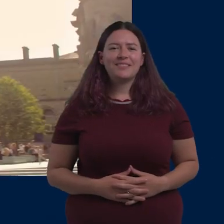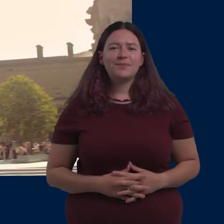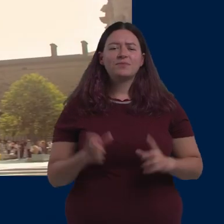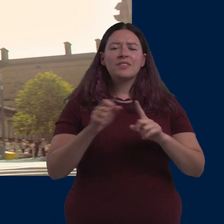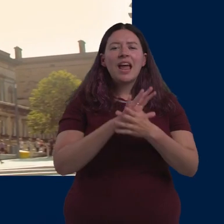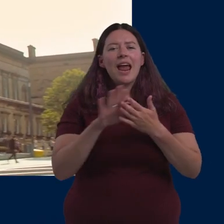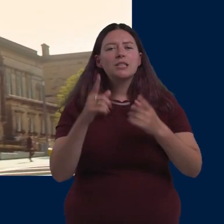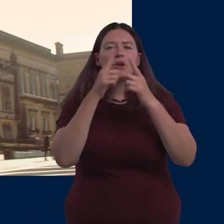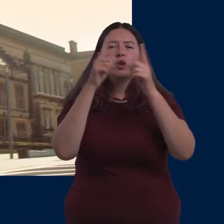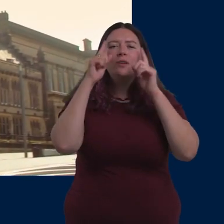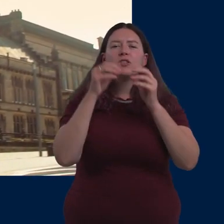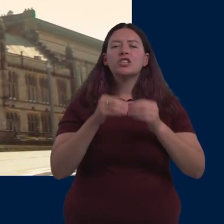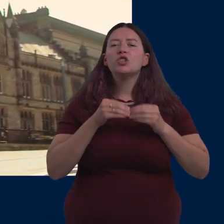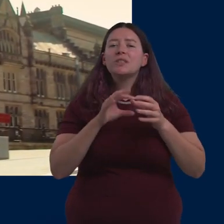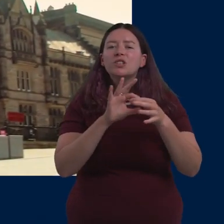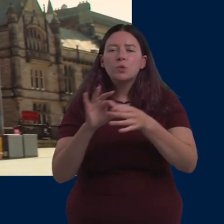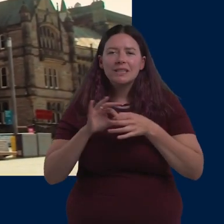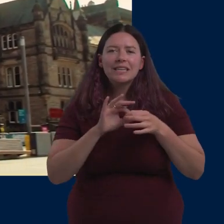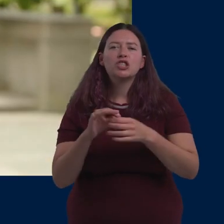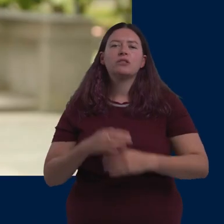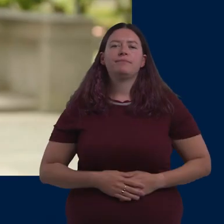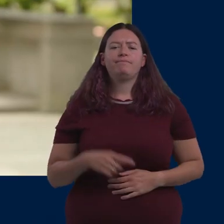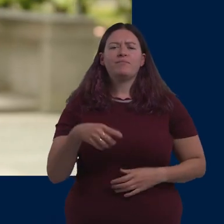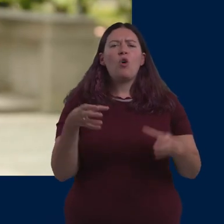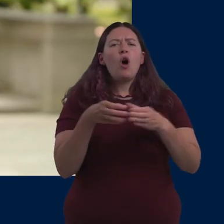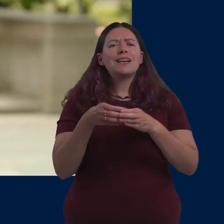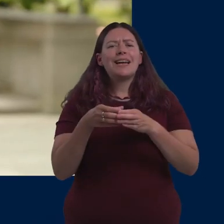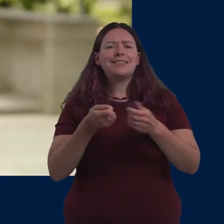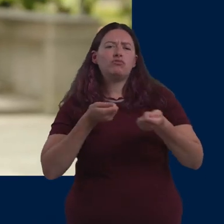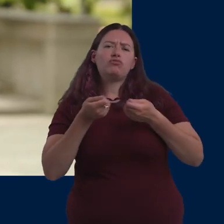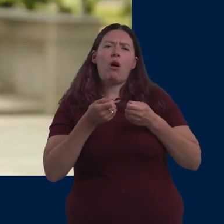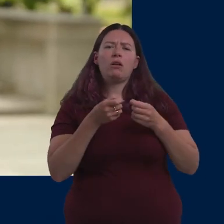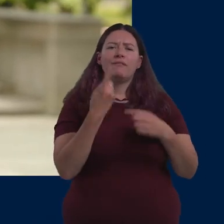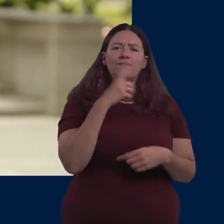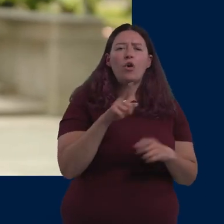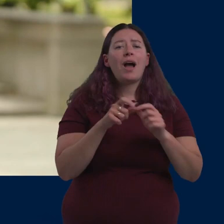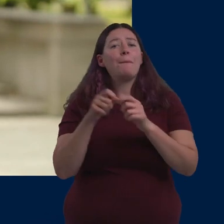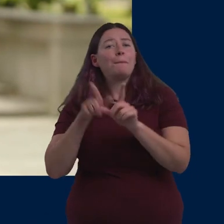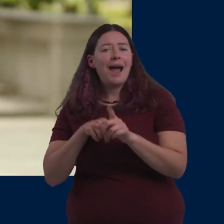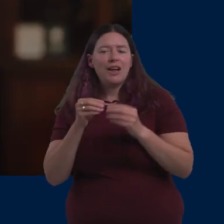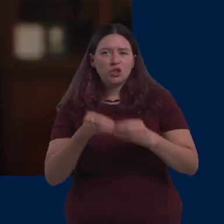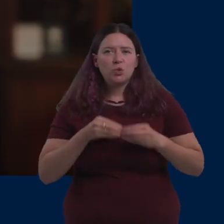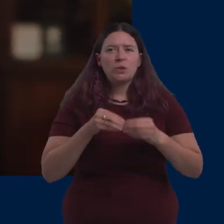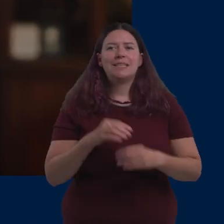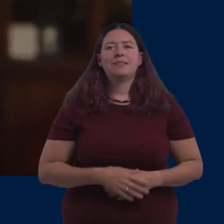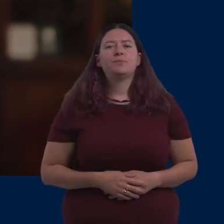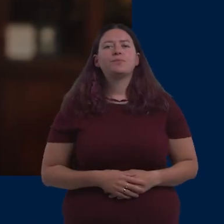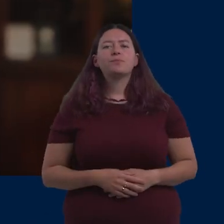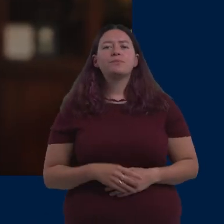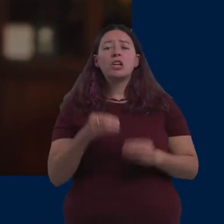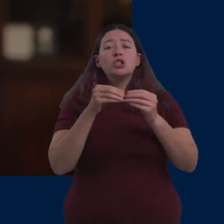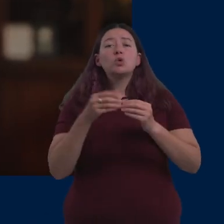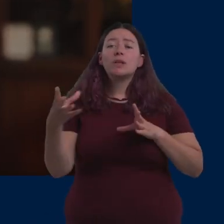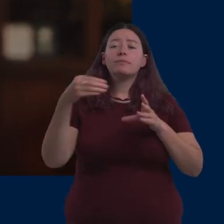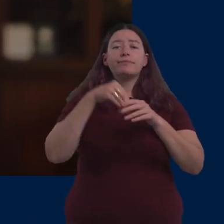We are Edinburgh University Students' Association, an organisation run for and by students. Every University